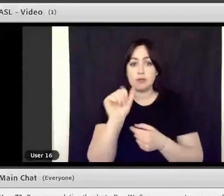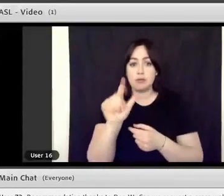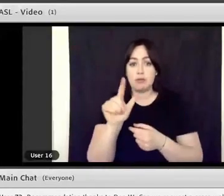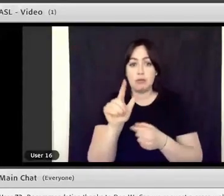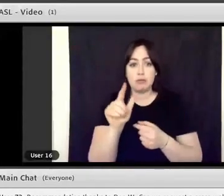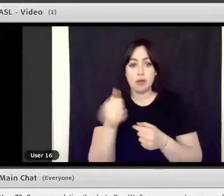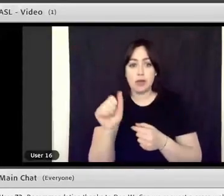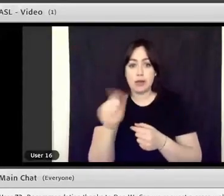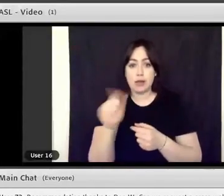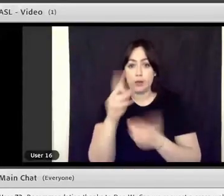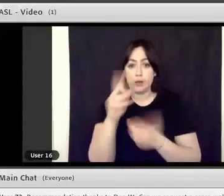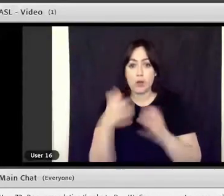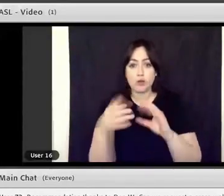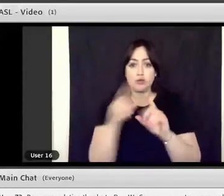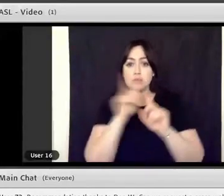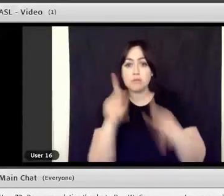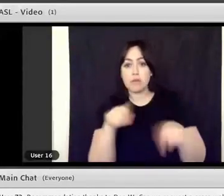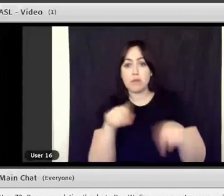concerns?